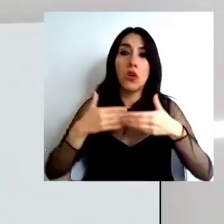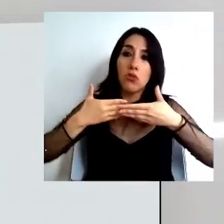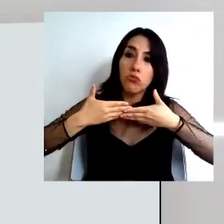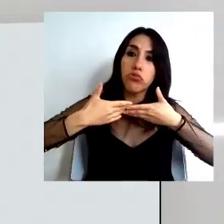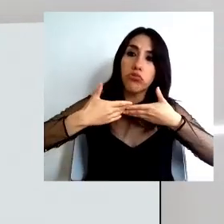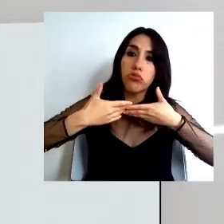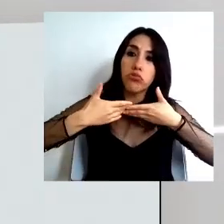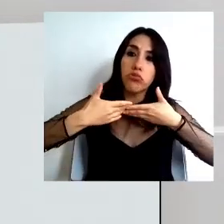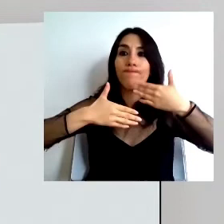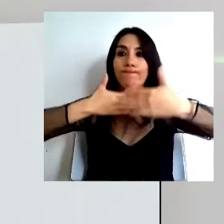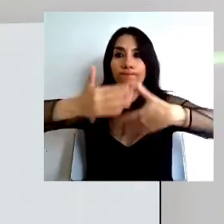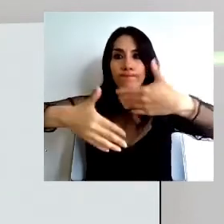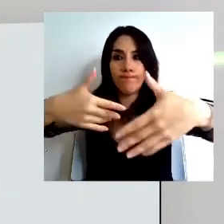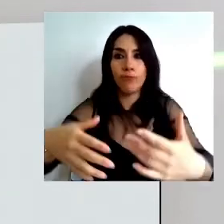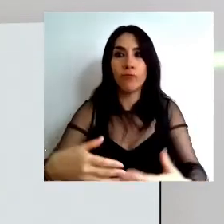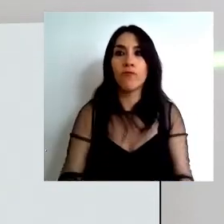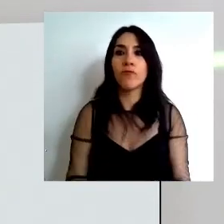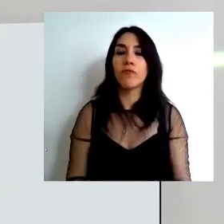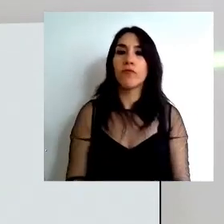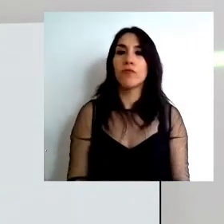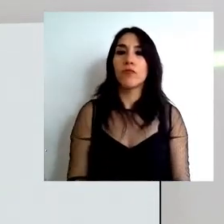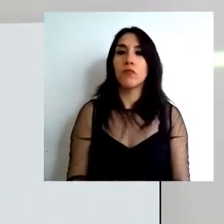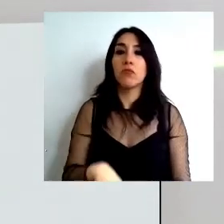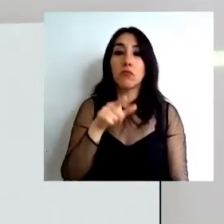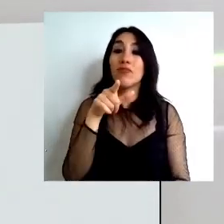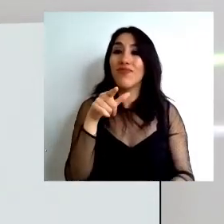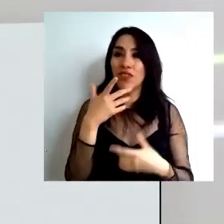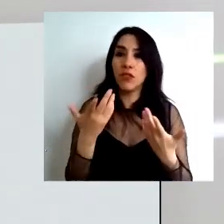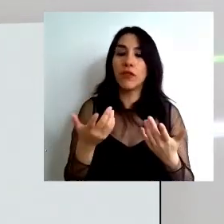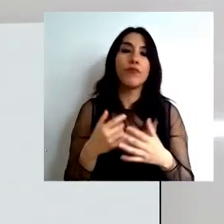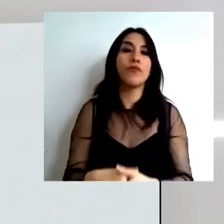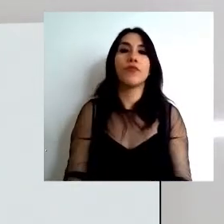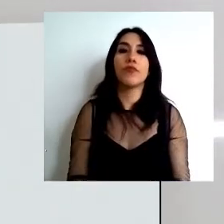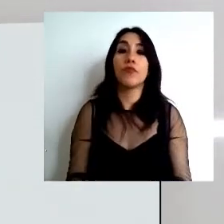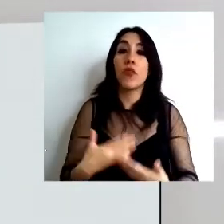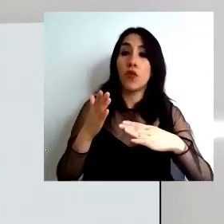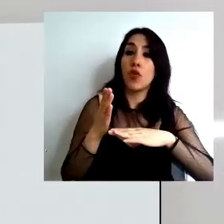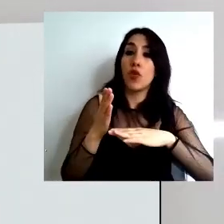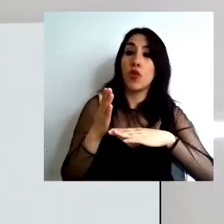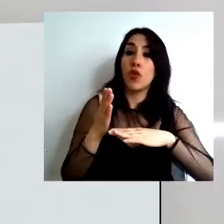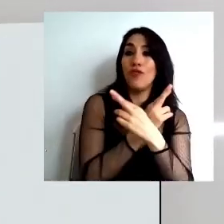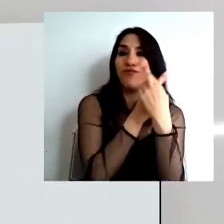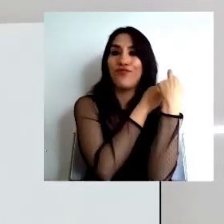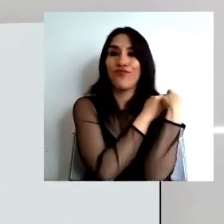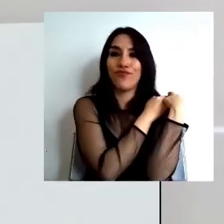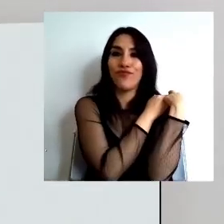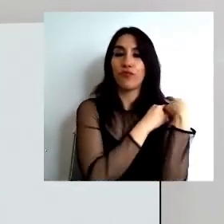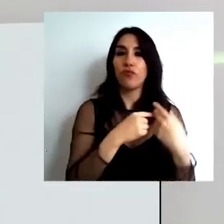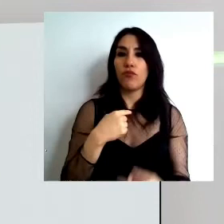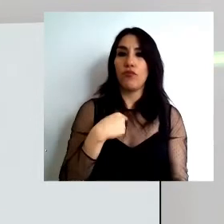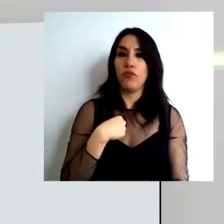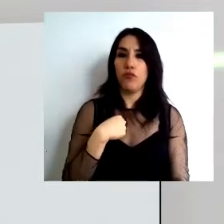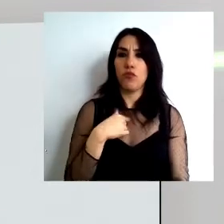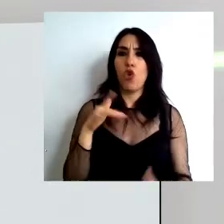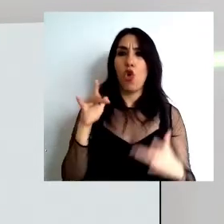I as a person never have to do completely other things than before, because